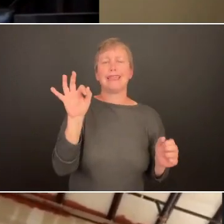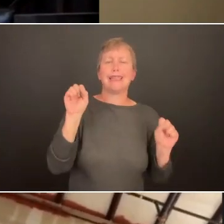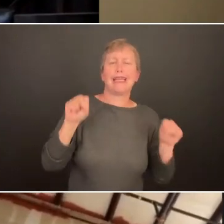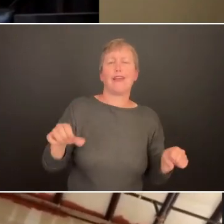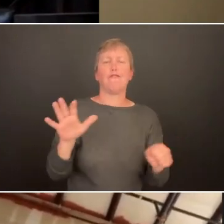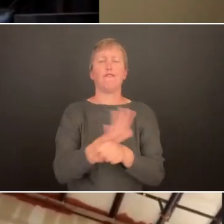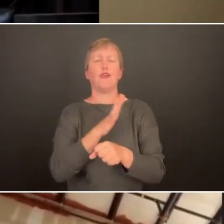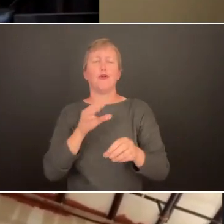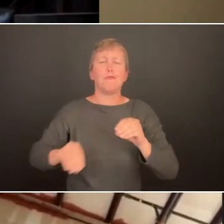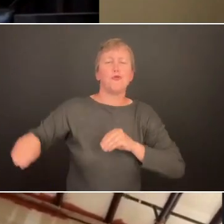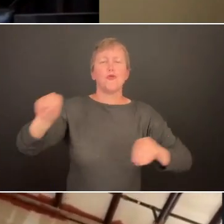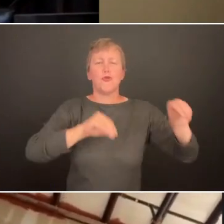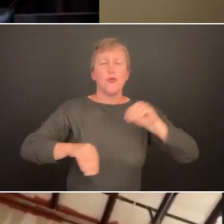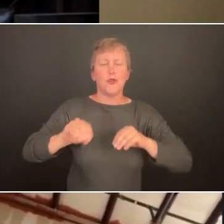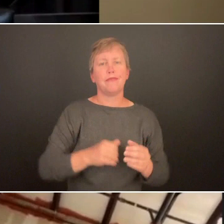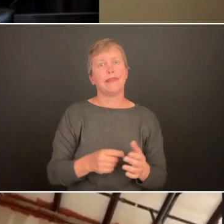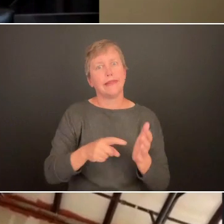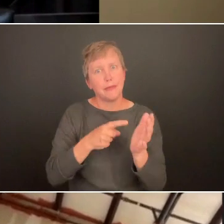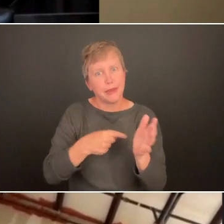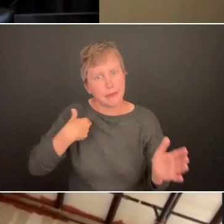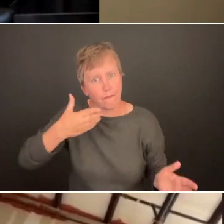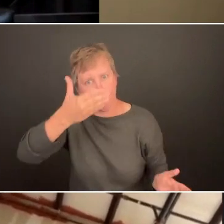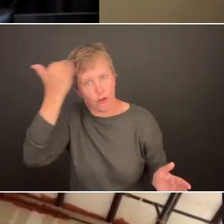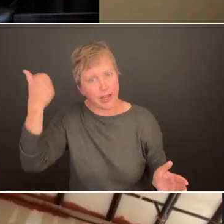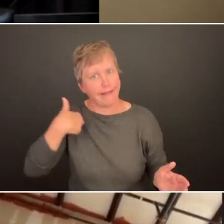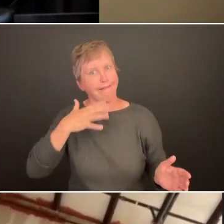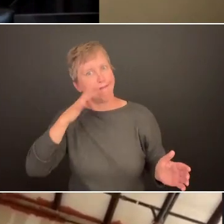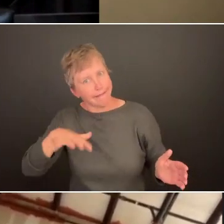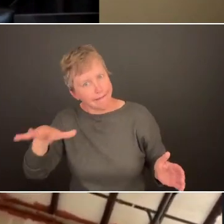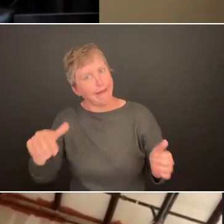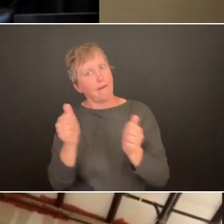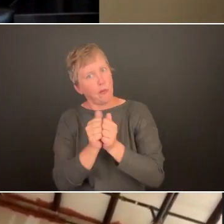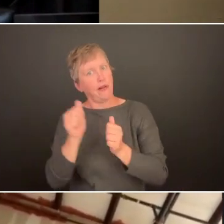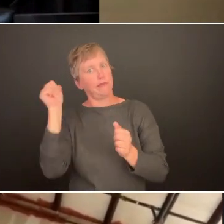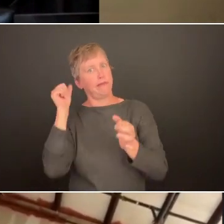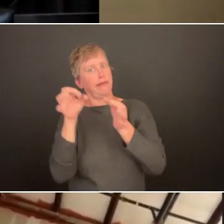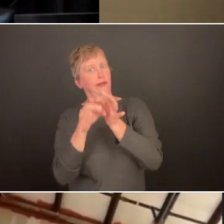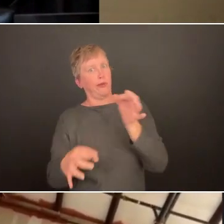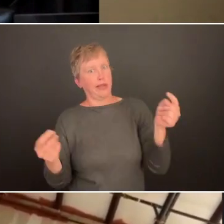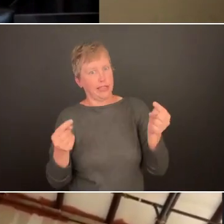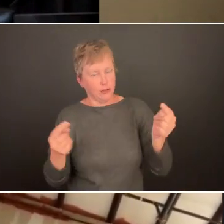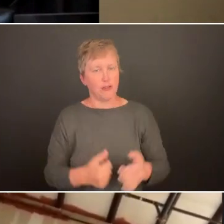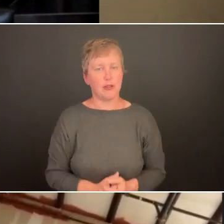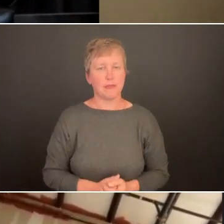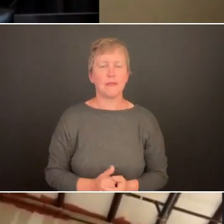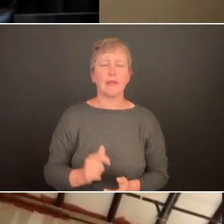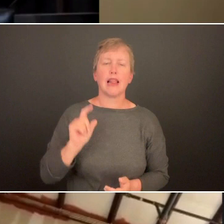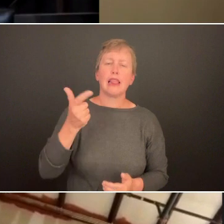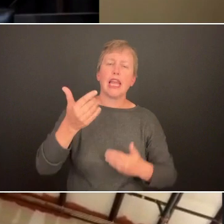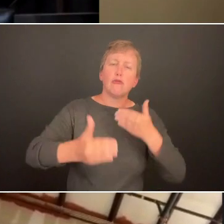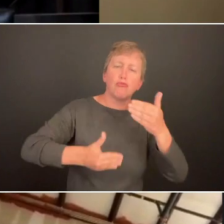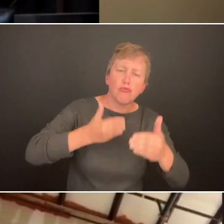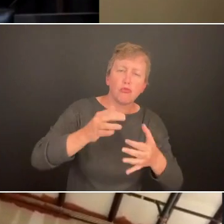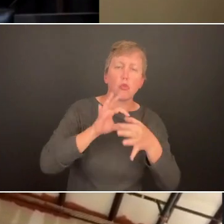another position, and it almost feel like it was when I was 19 years old, able-bodied, as opposed to when